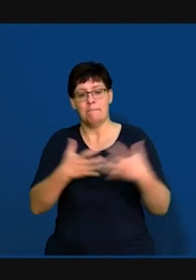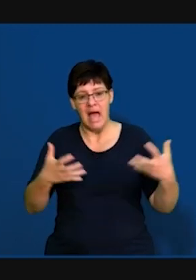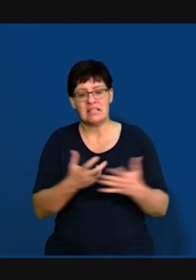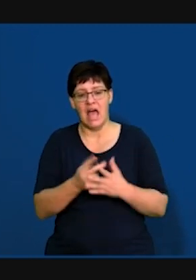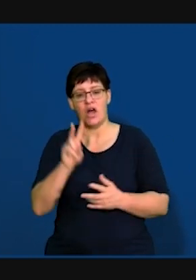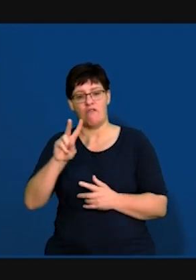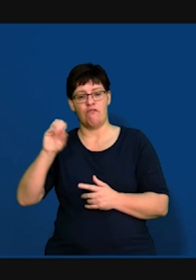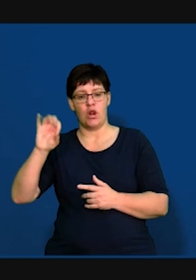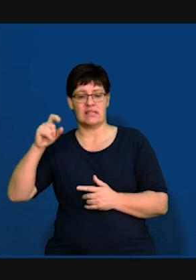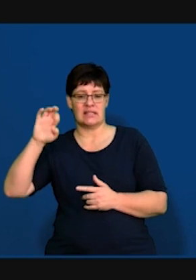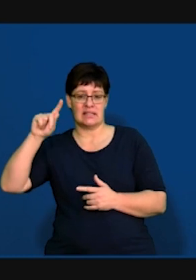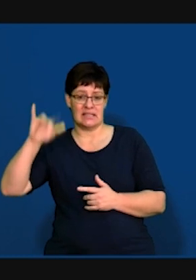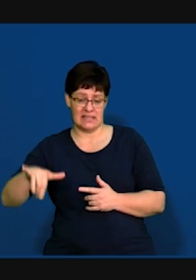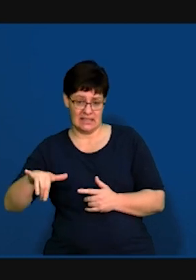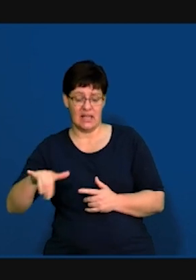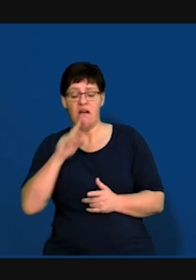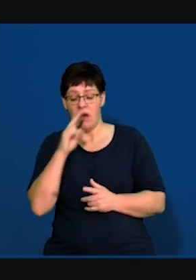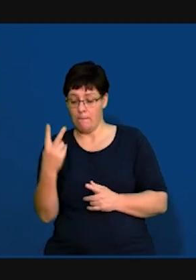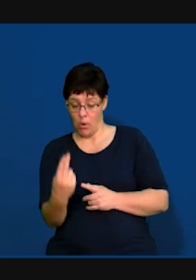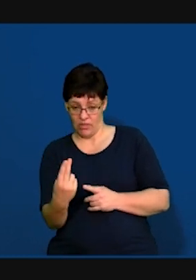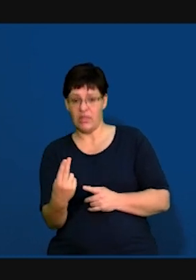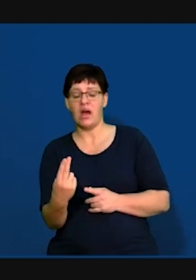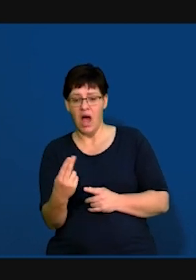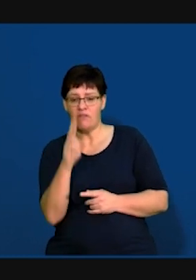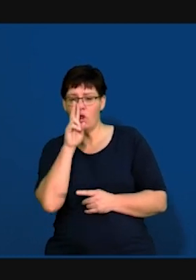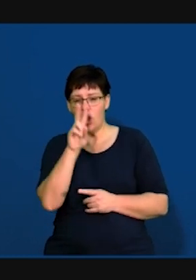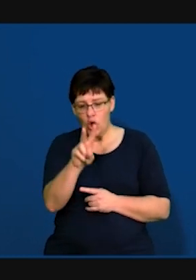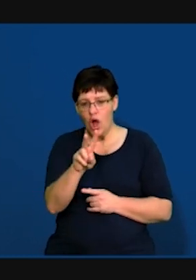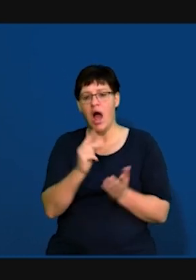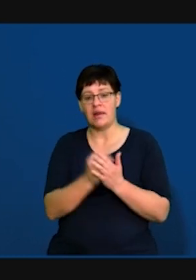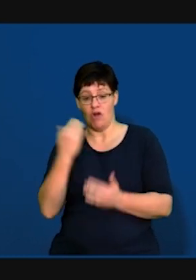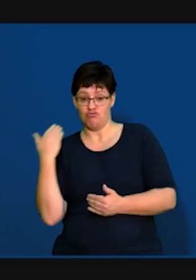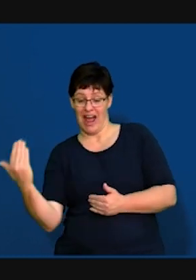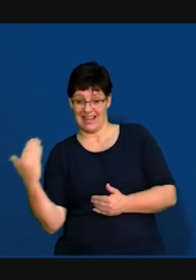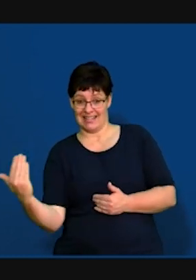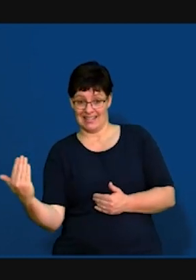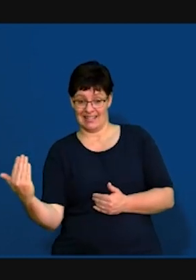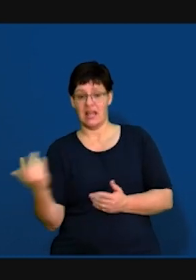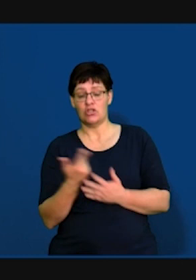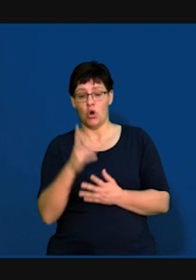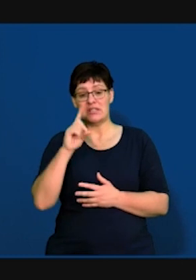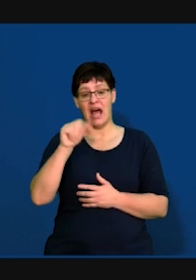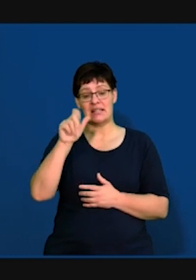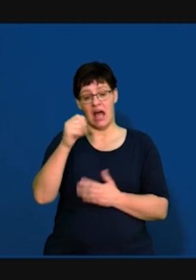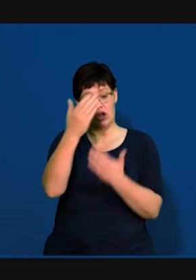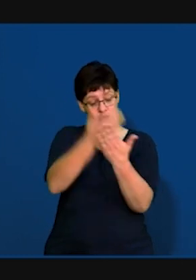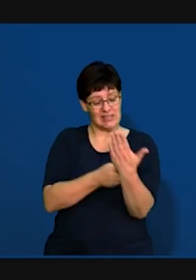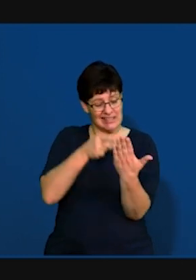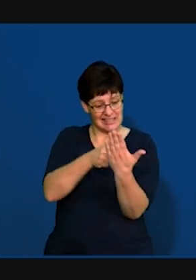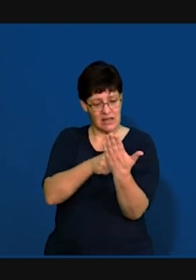at the mathematical, formula or equation, it captures that on the right-hand side. So the data sheet is a